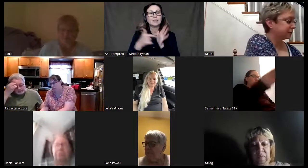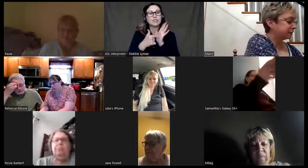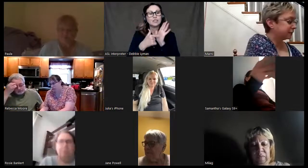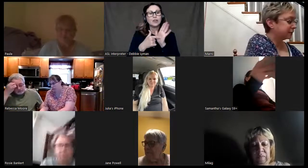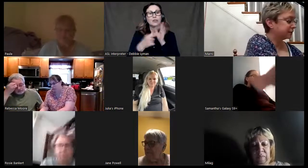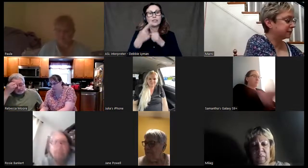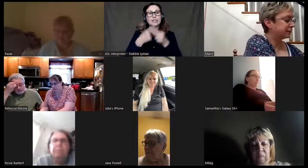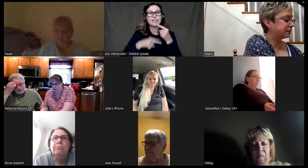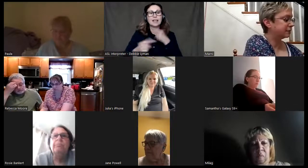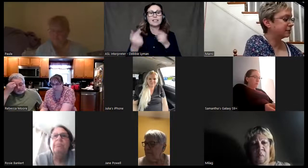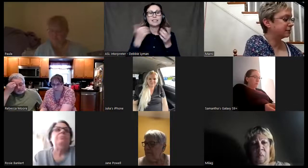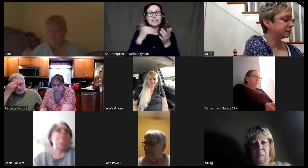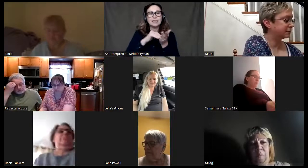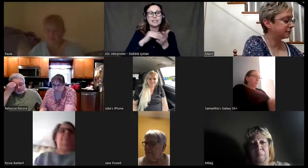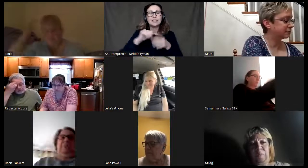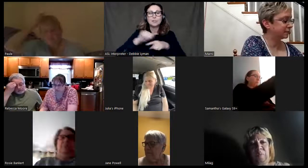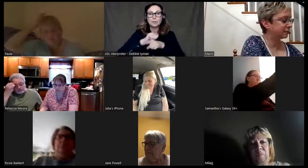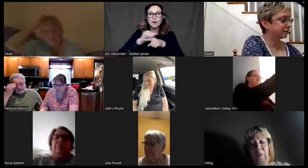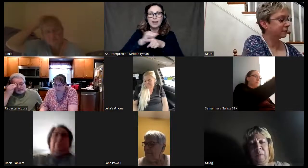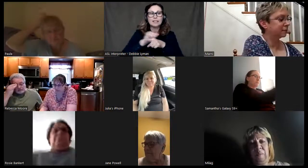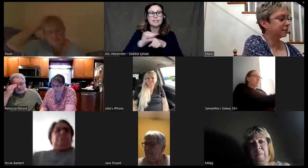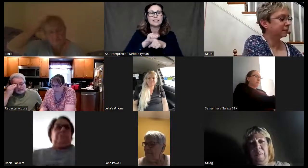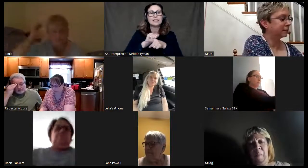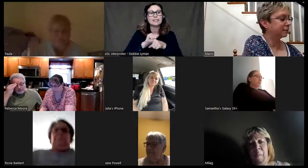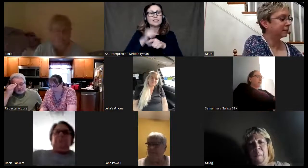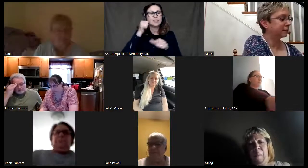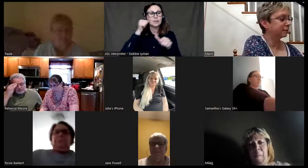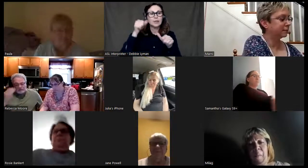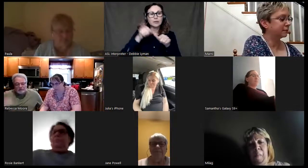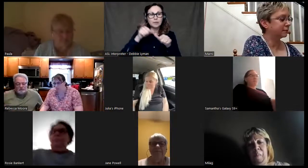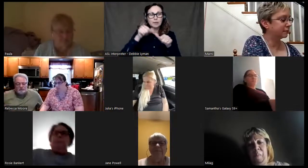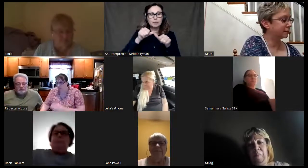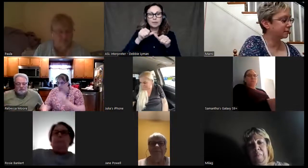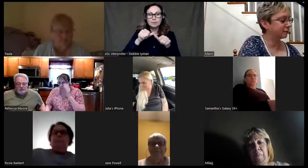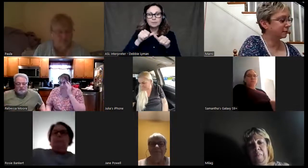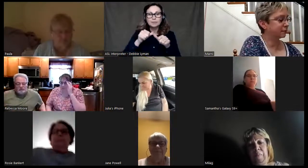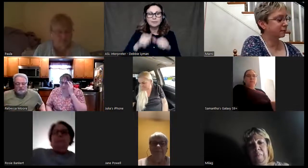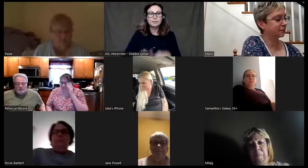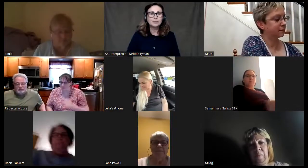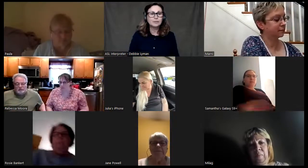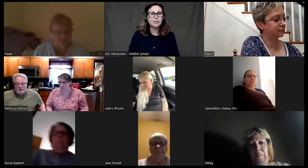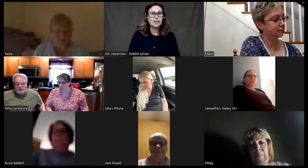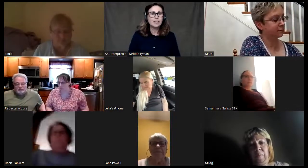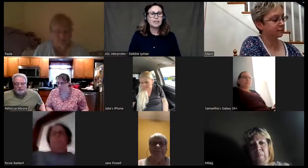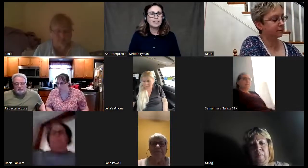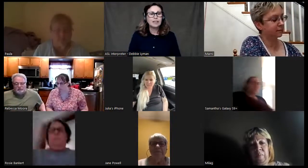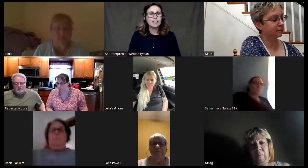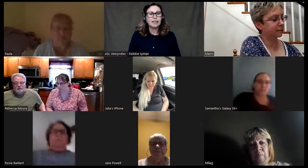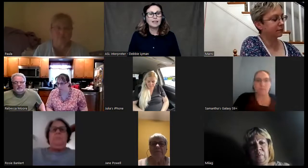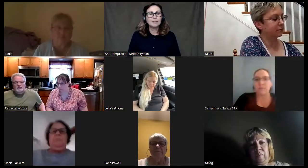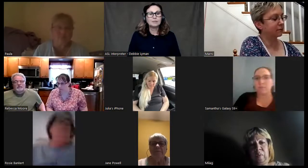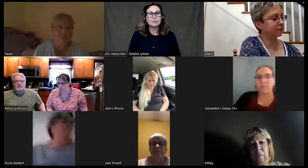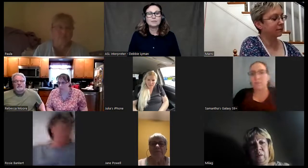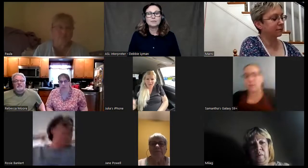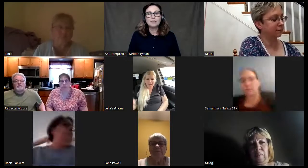And I'm going to show you the signs again to practice so we can remember.